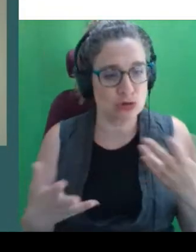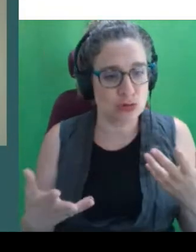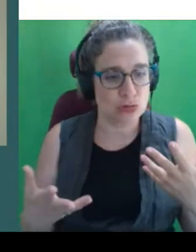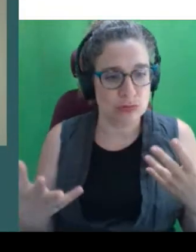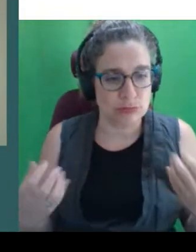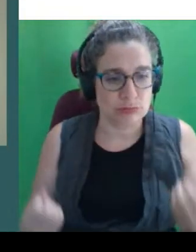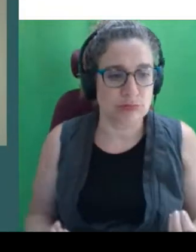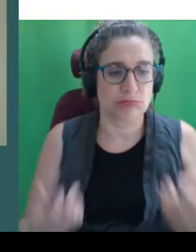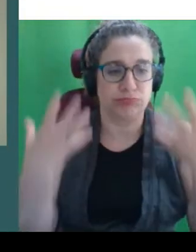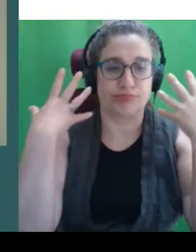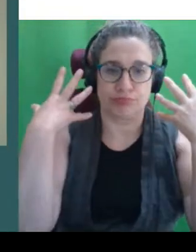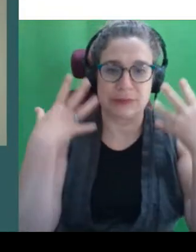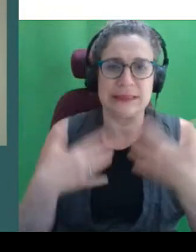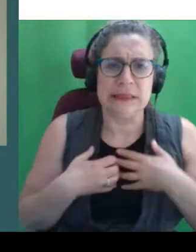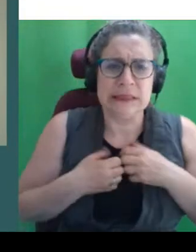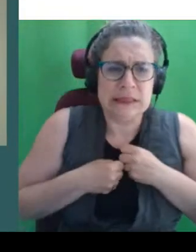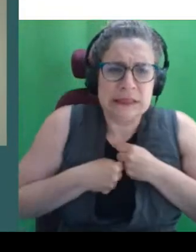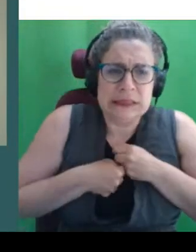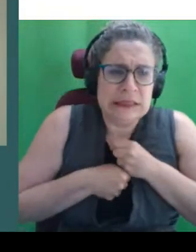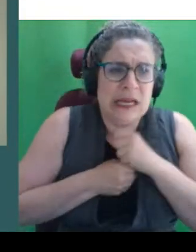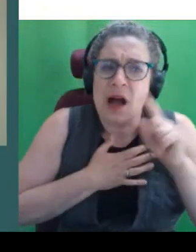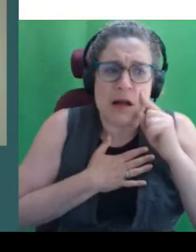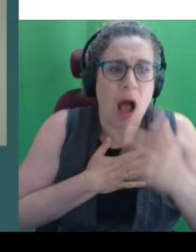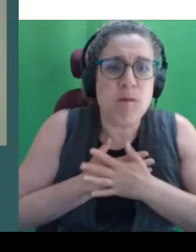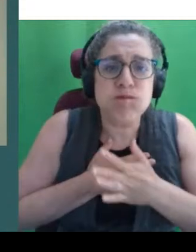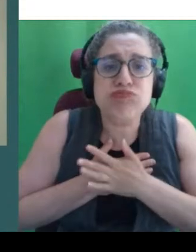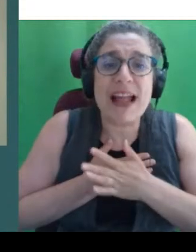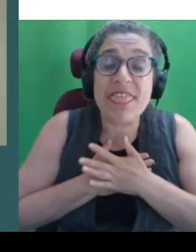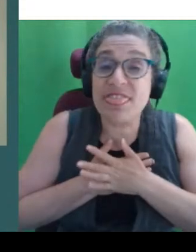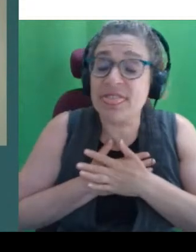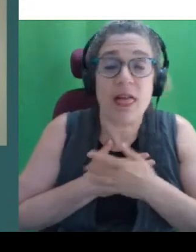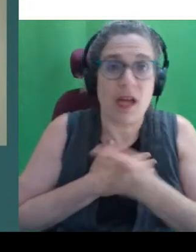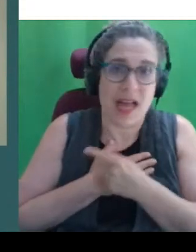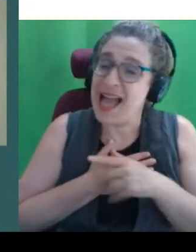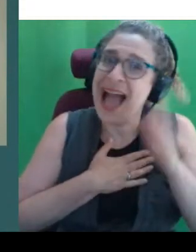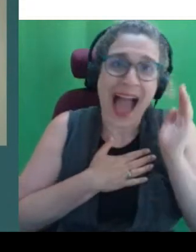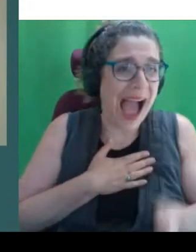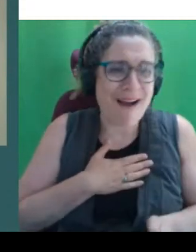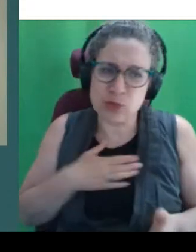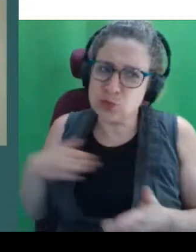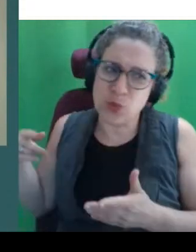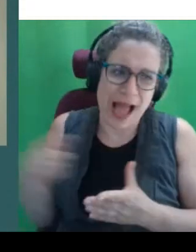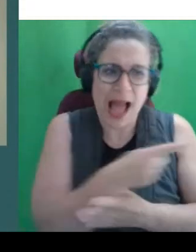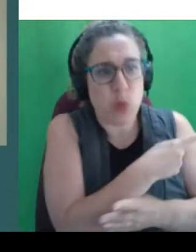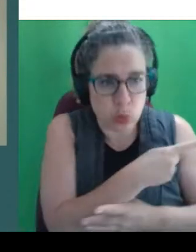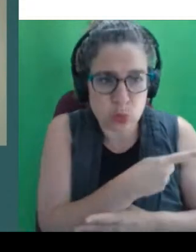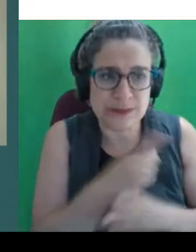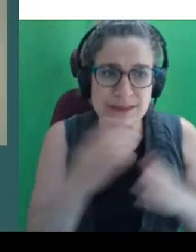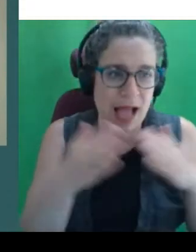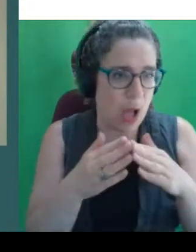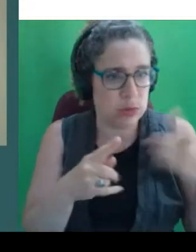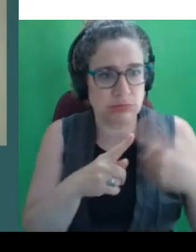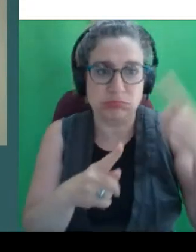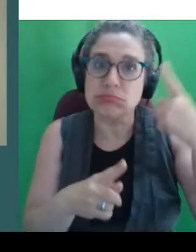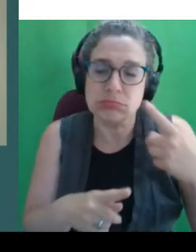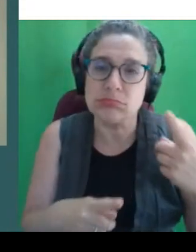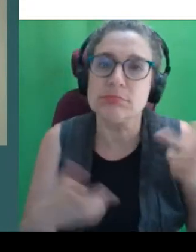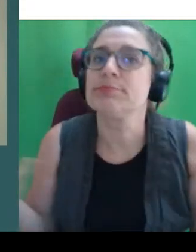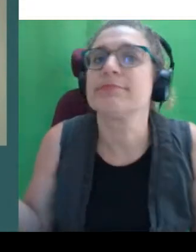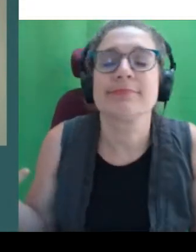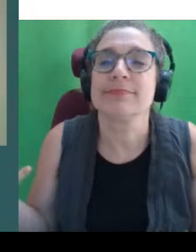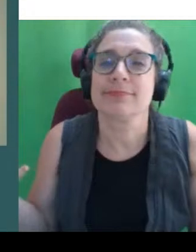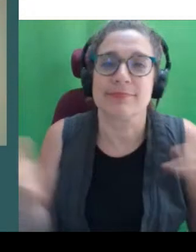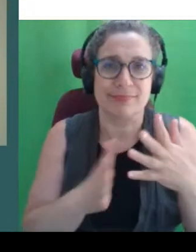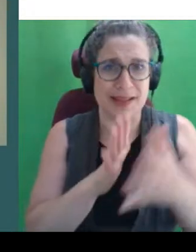tight chest, and their bronchospasm just means they have to sort of get out that environment, so they can't do the job that